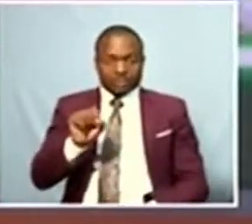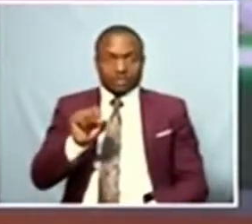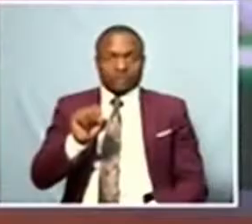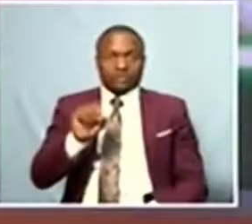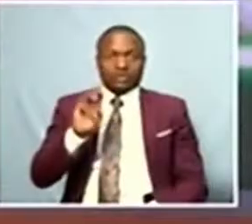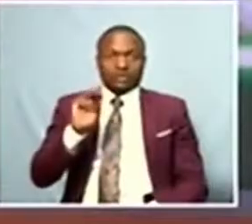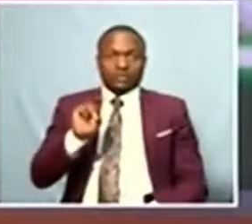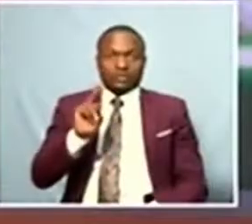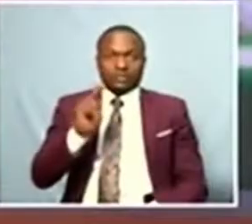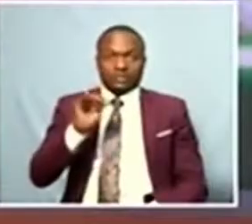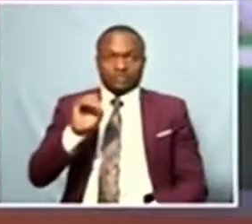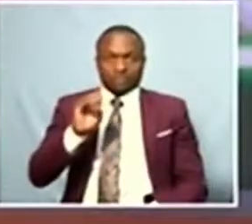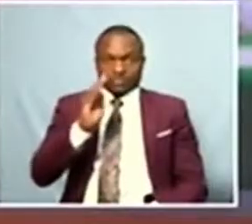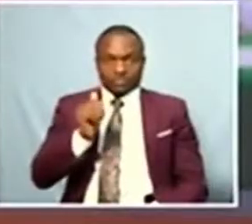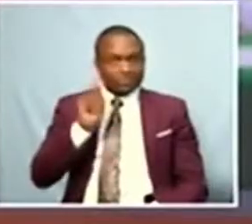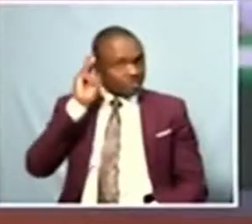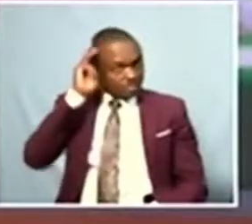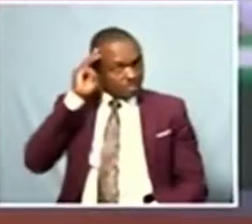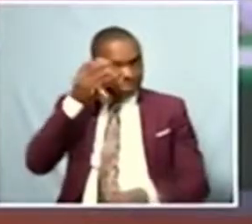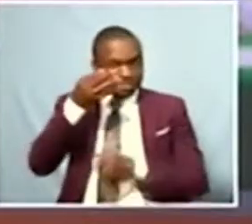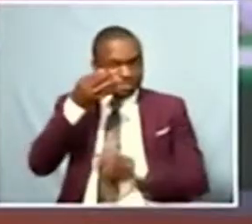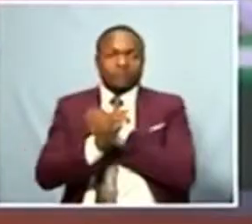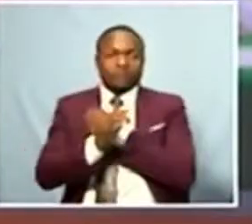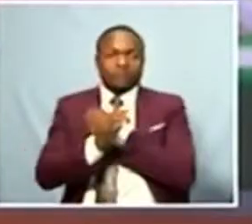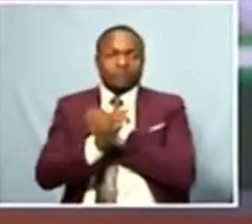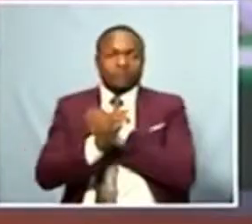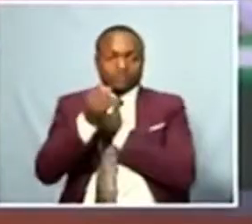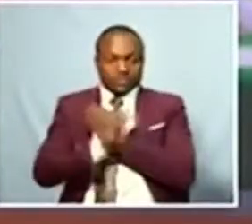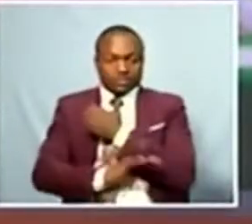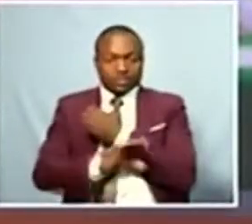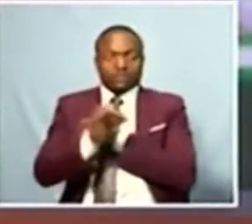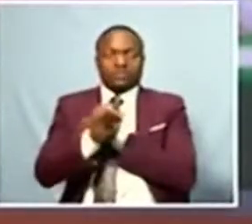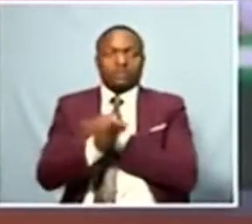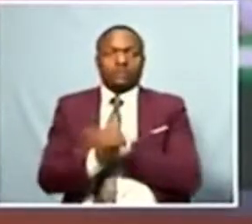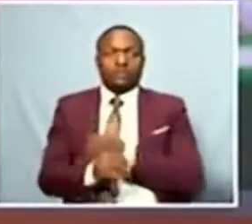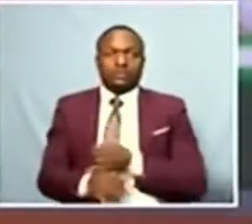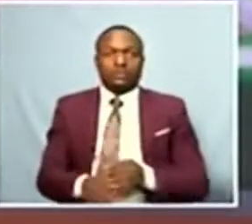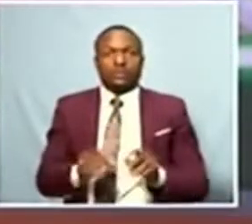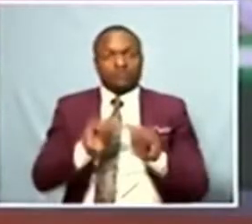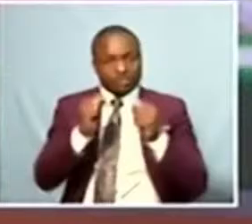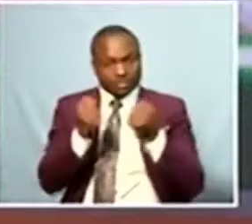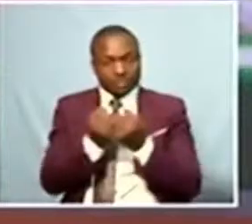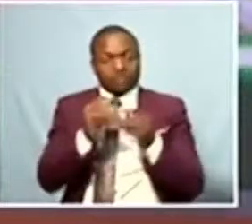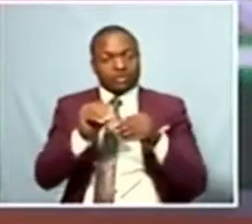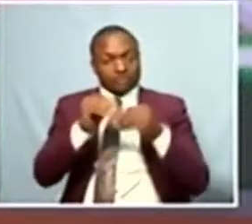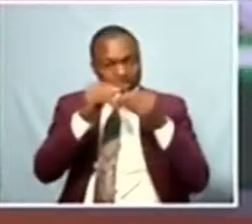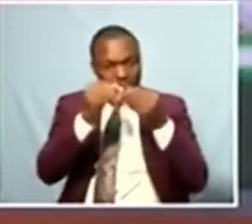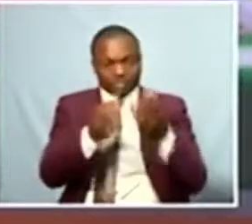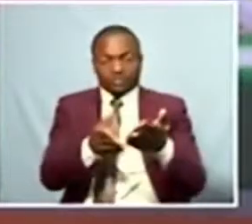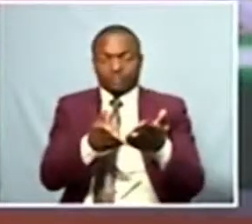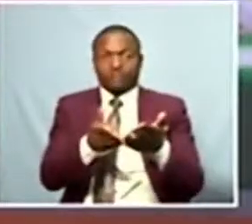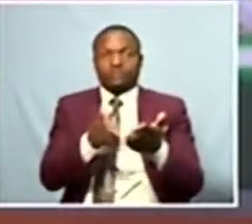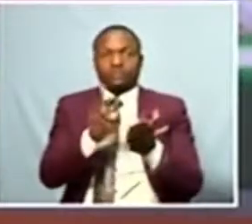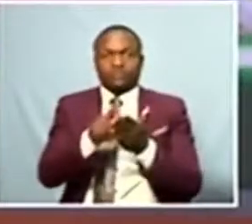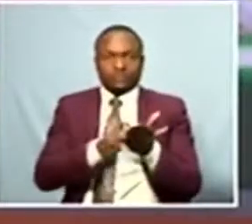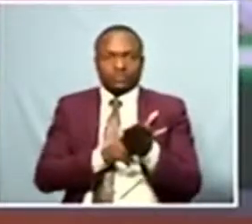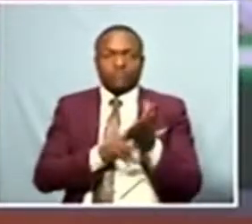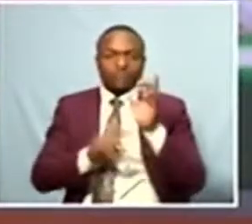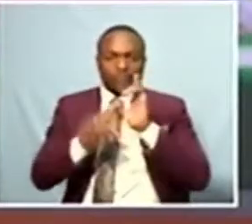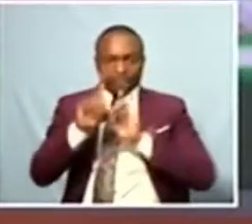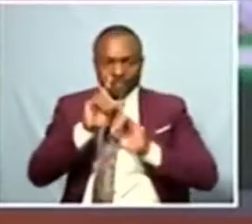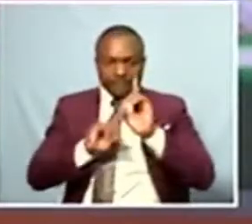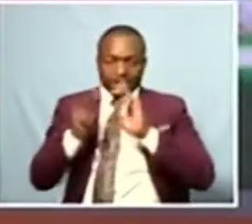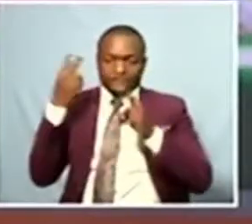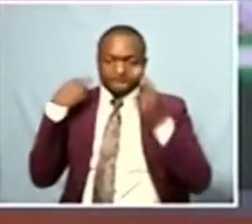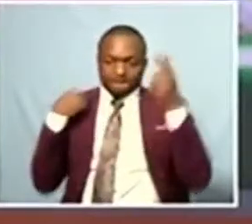Margaret Miowa from the Ministry of Foreign Affairs, and the team was making a submission on the consideration of